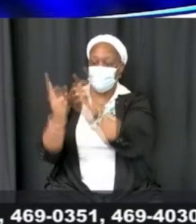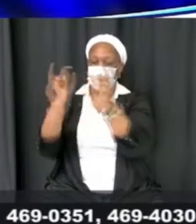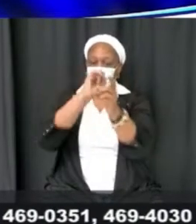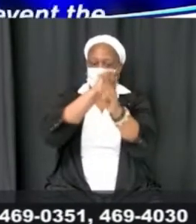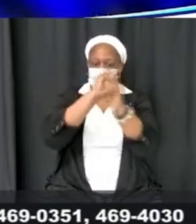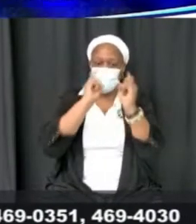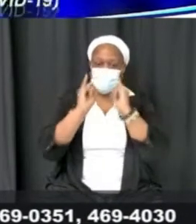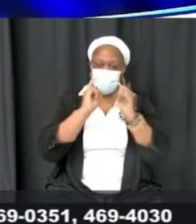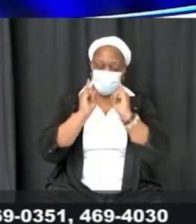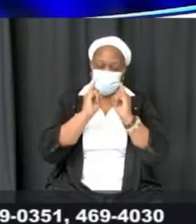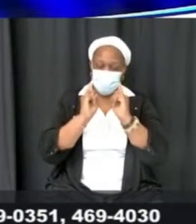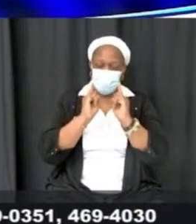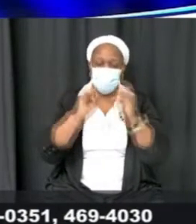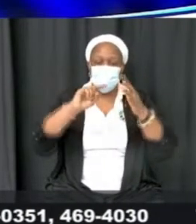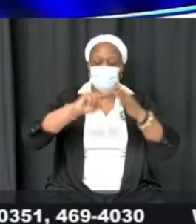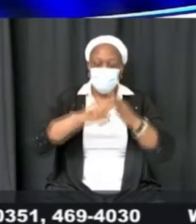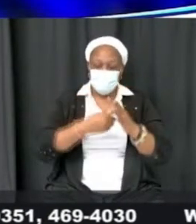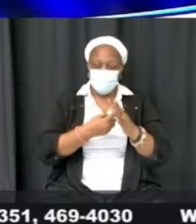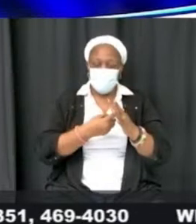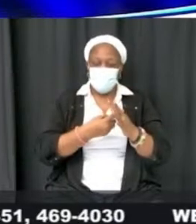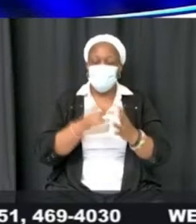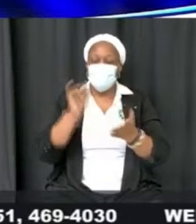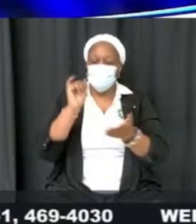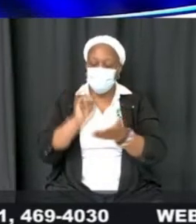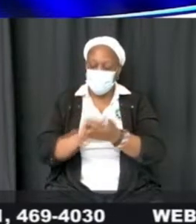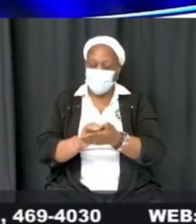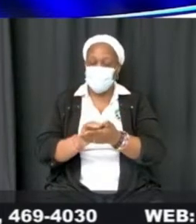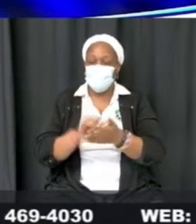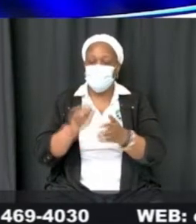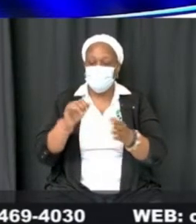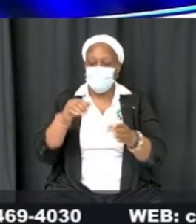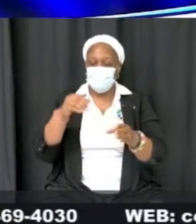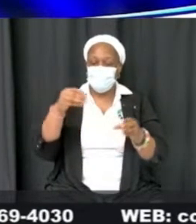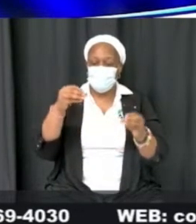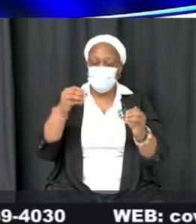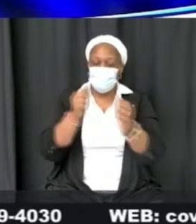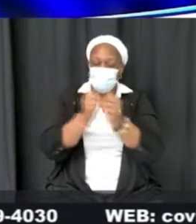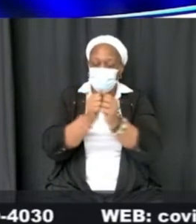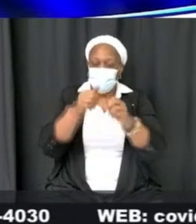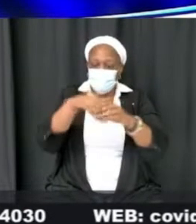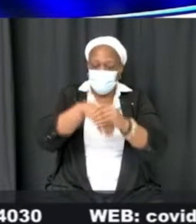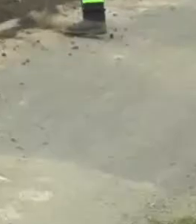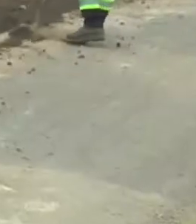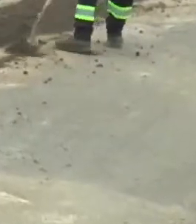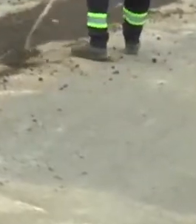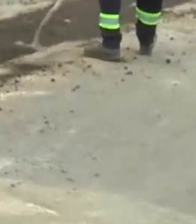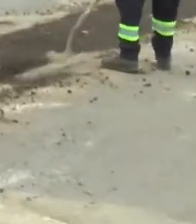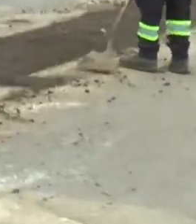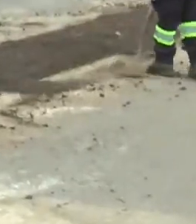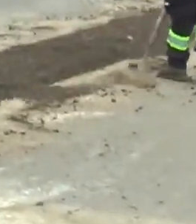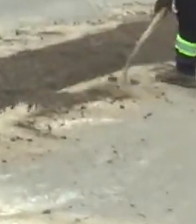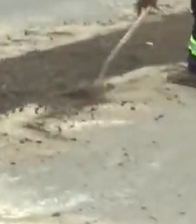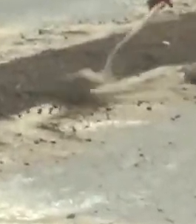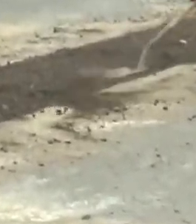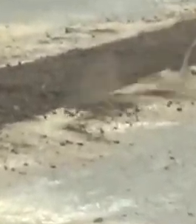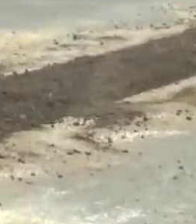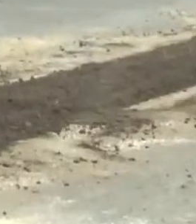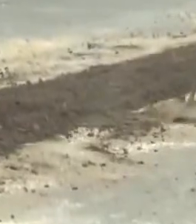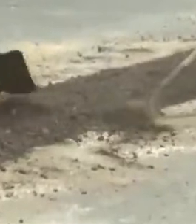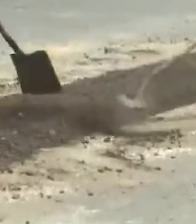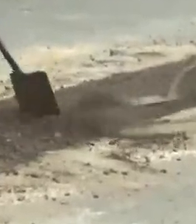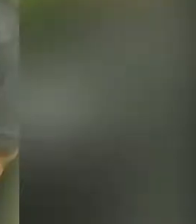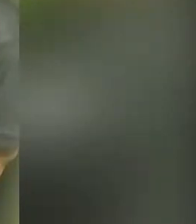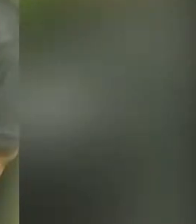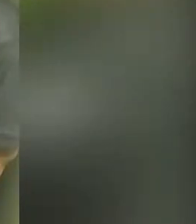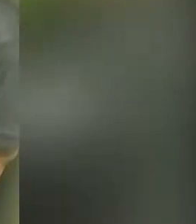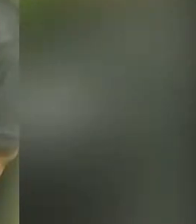safer place through vaccination as the fight against COVID-19 continues. After the break, Skellig Underground Project